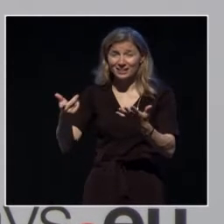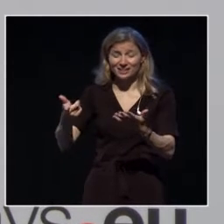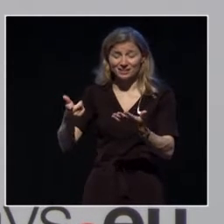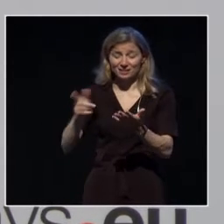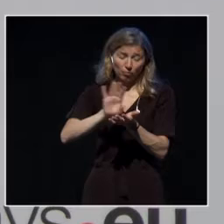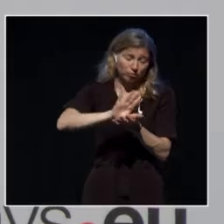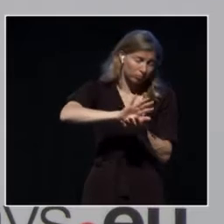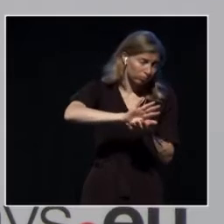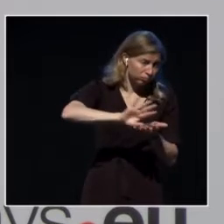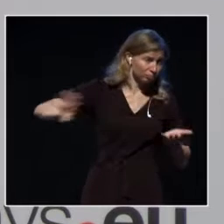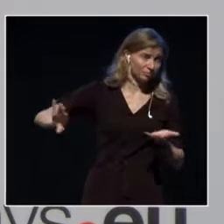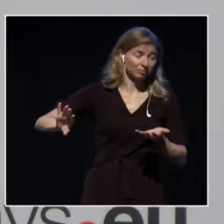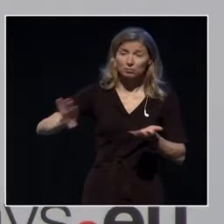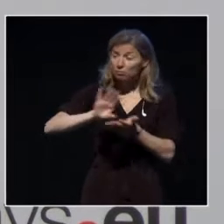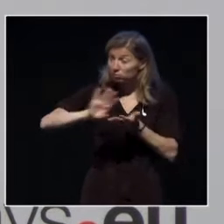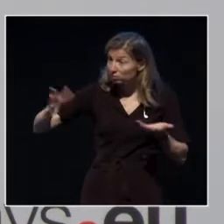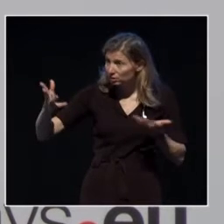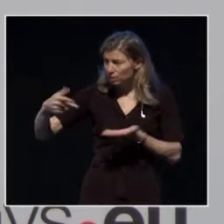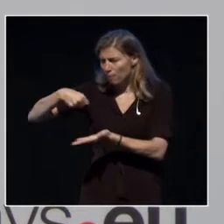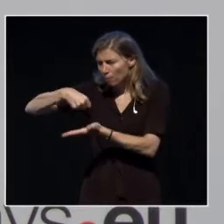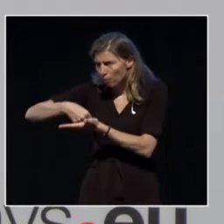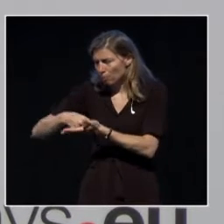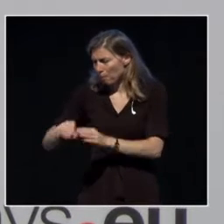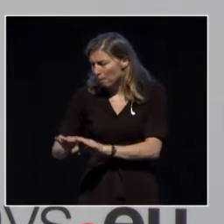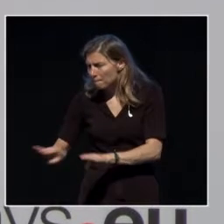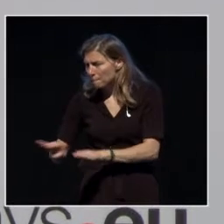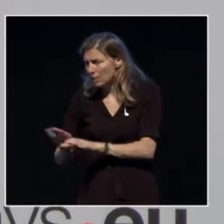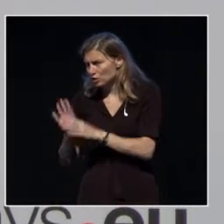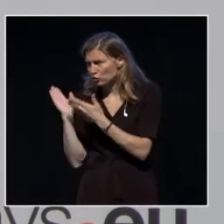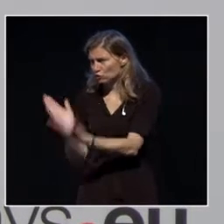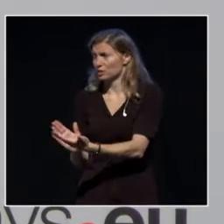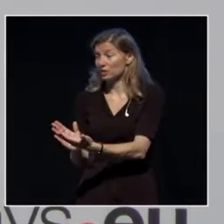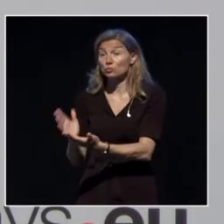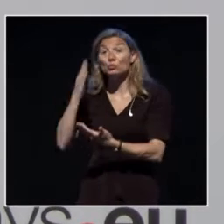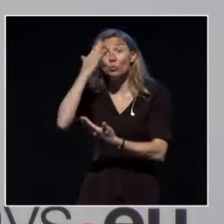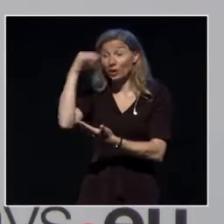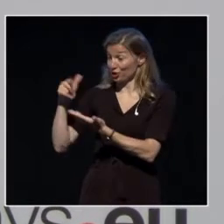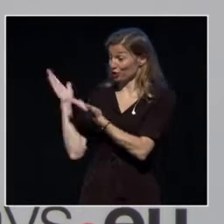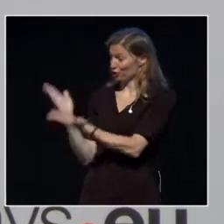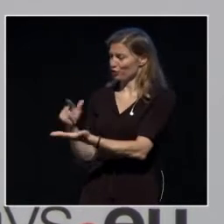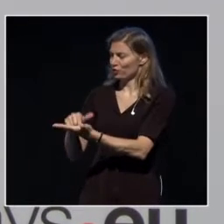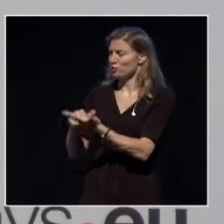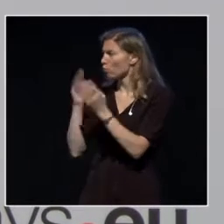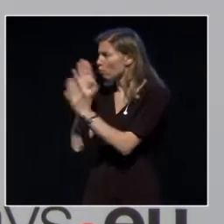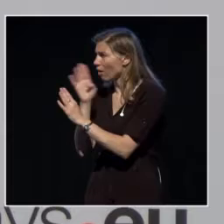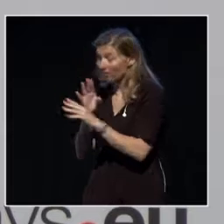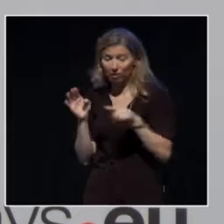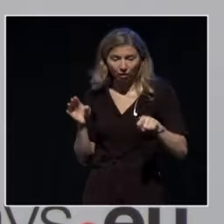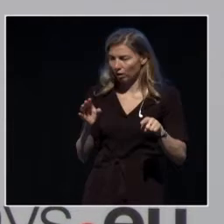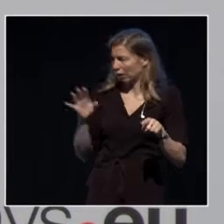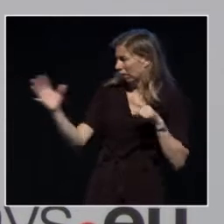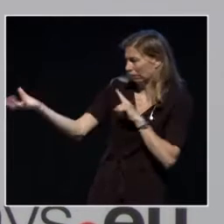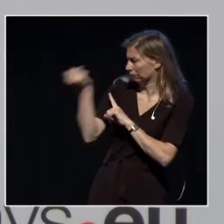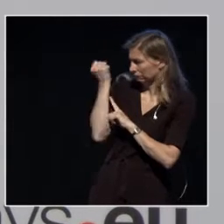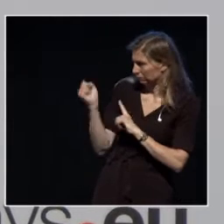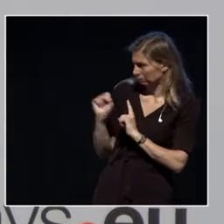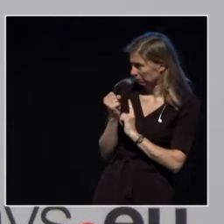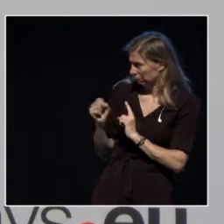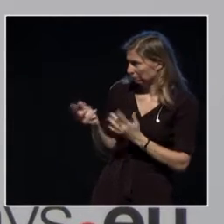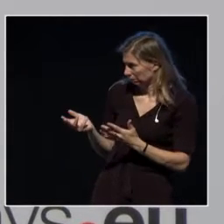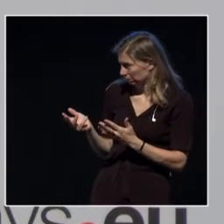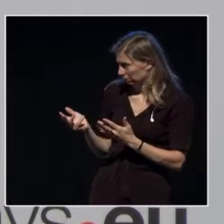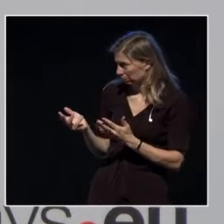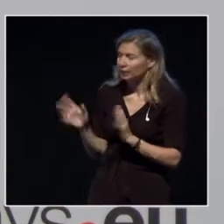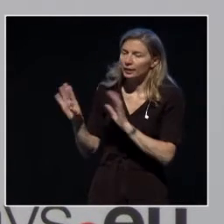States, and that's because they've been privatized to an important extent. But from the point of view of our topic of small and medium